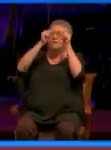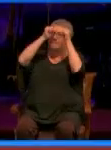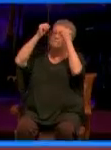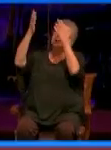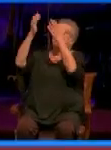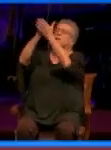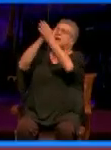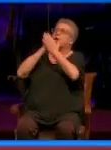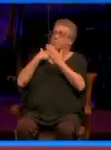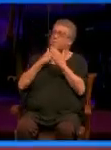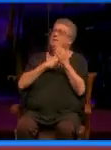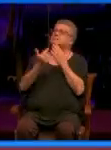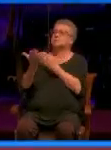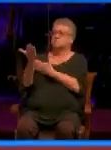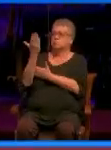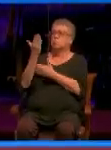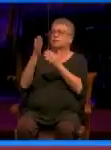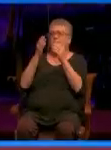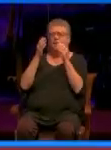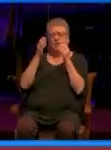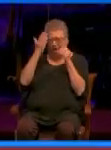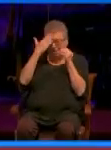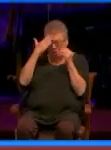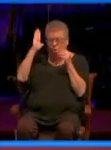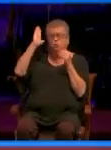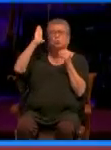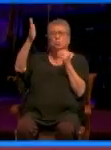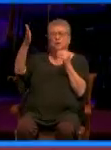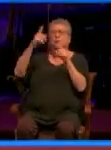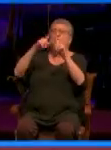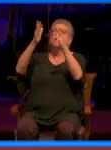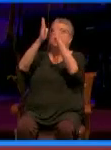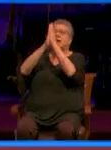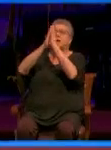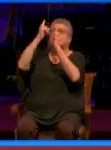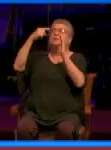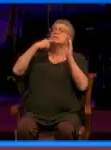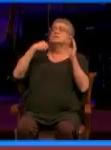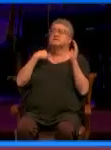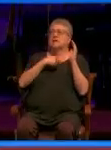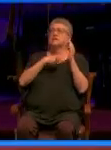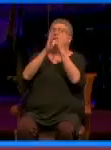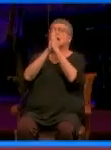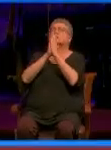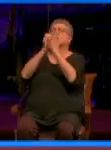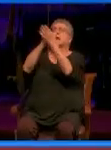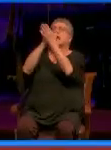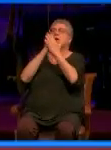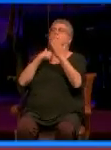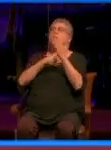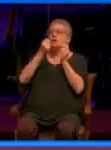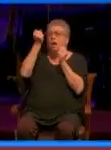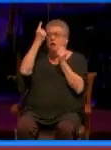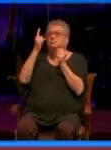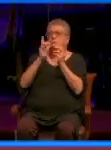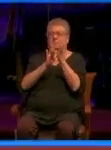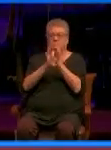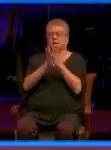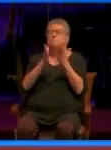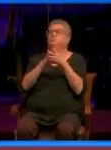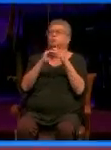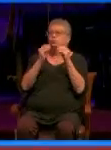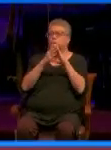you help us this morning? I know you will, but we ask because you tell us to ask. Lord, would you help us understand your word this